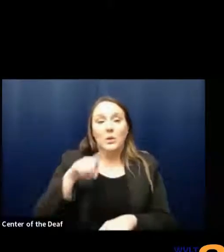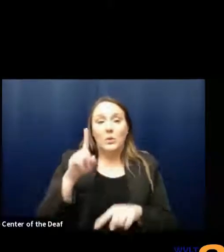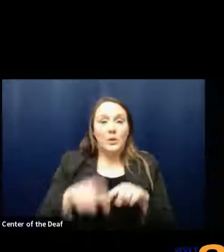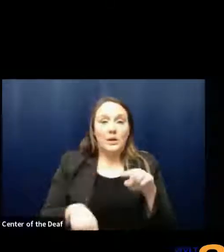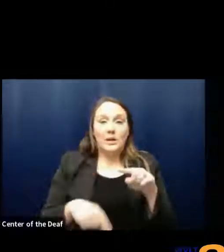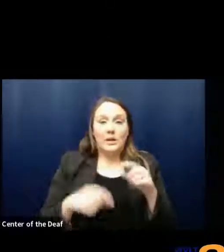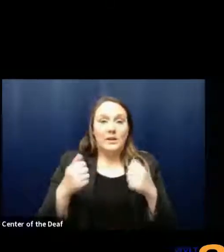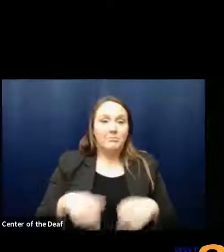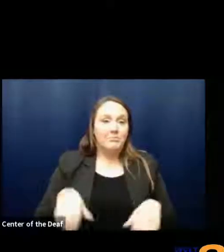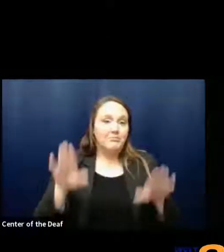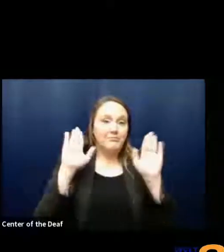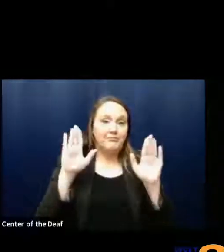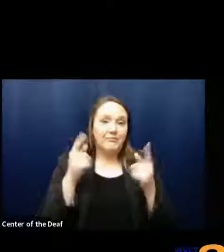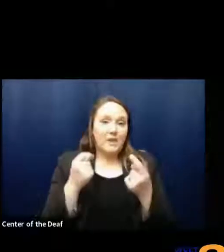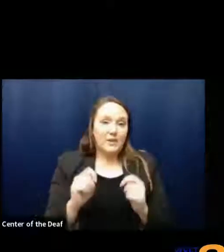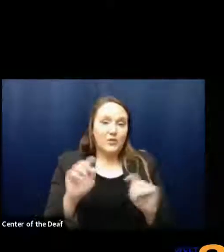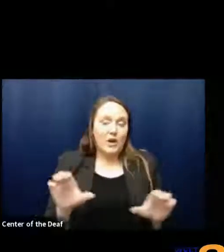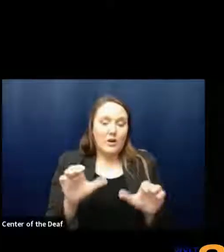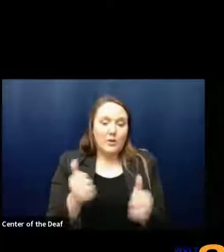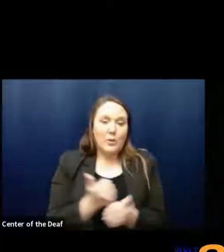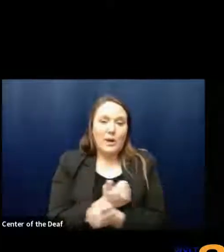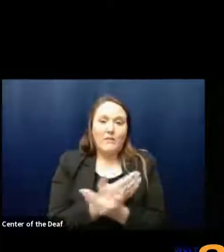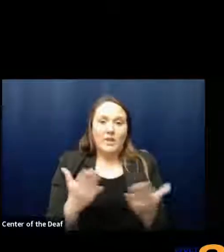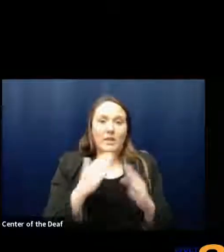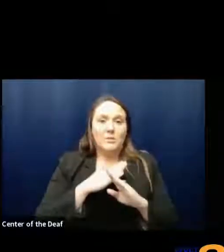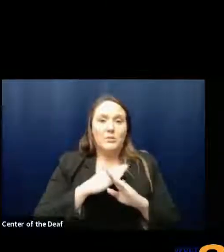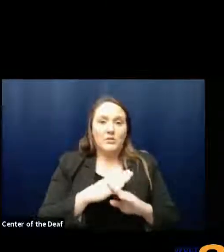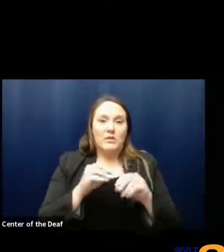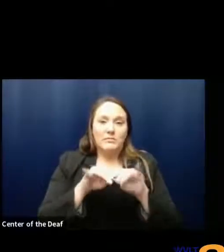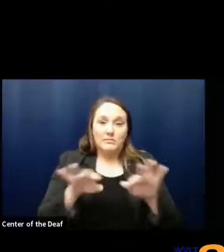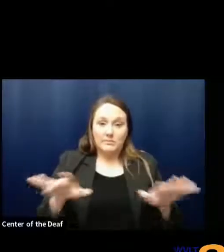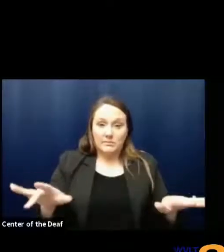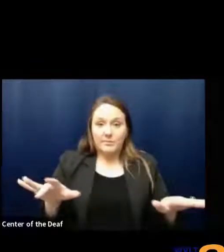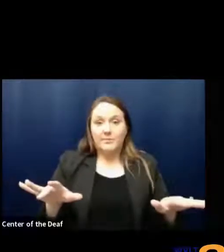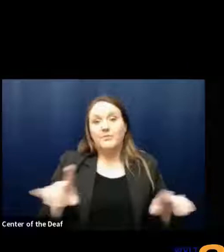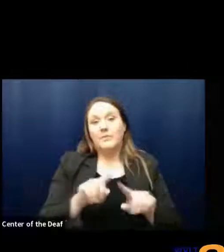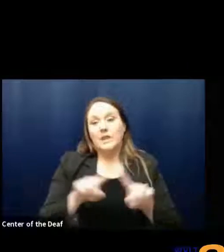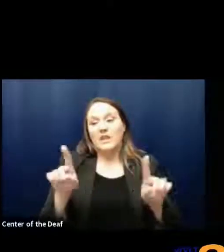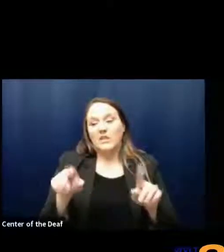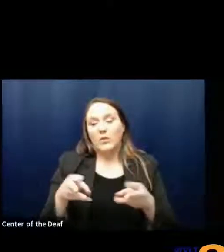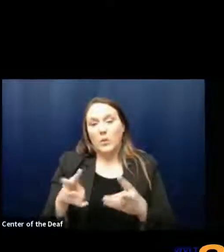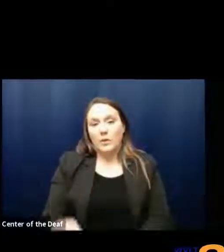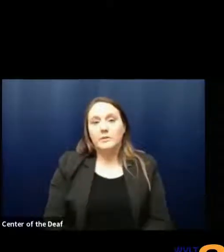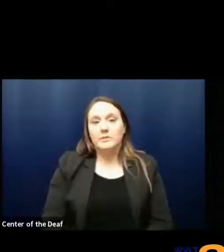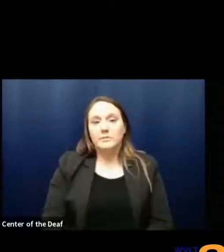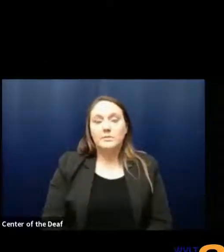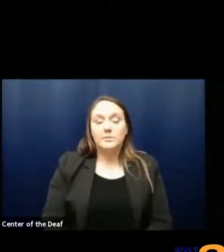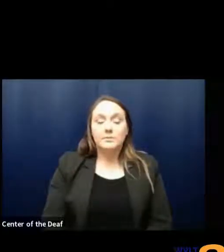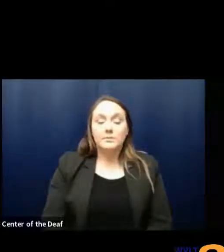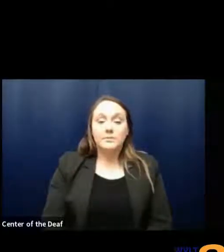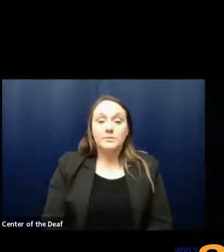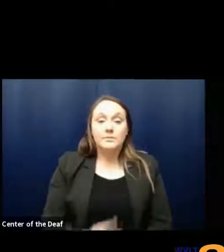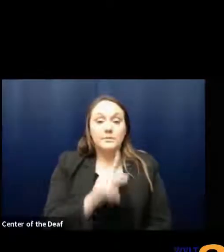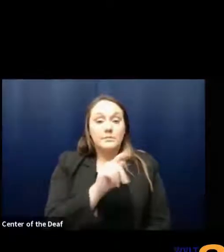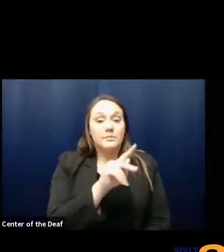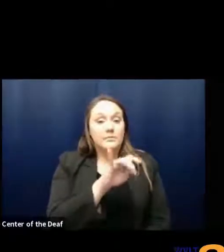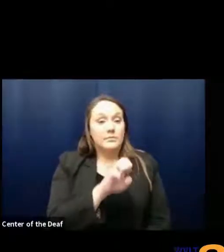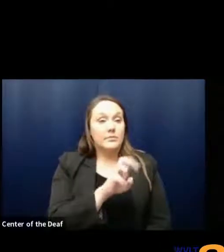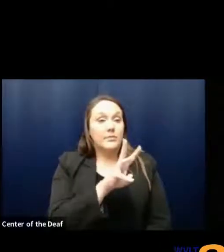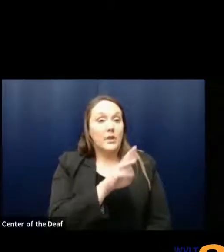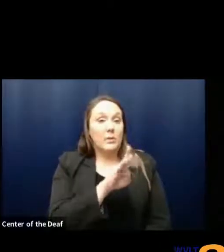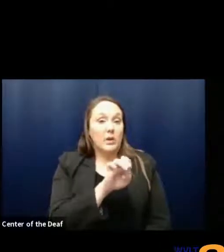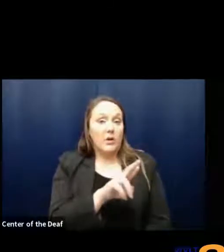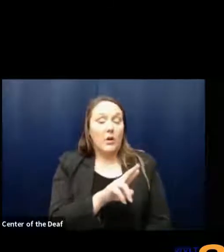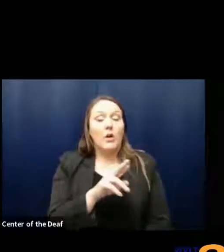gas on trying to do all the things we can to prevent the spread in other ways. From Katie with WBIR, what